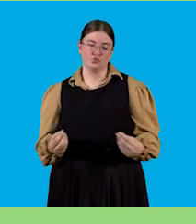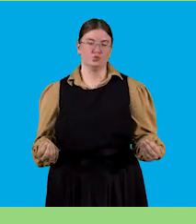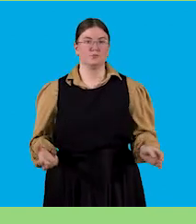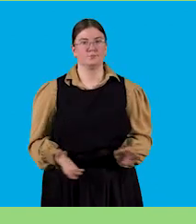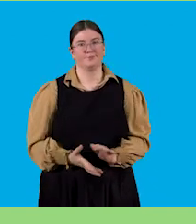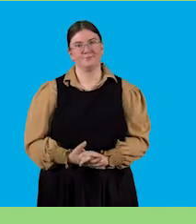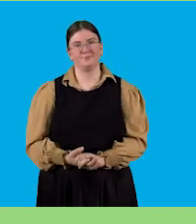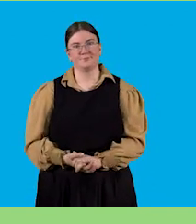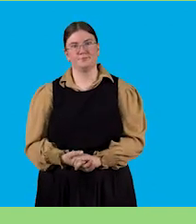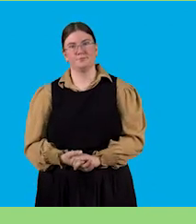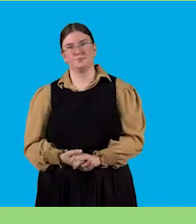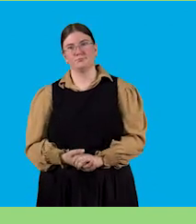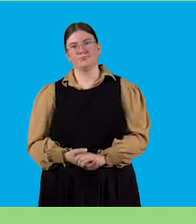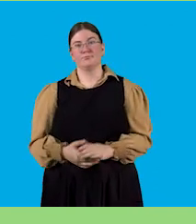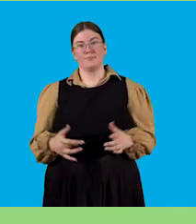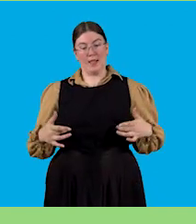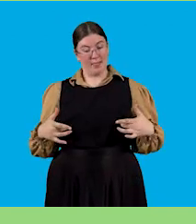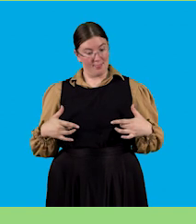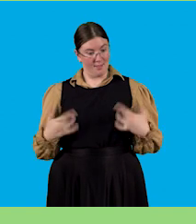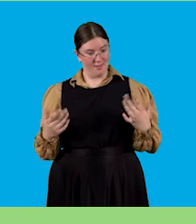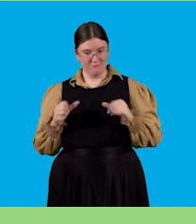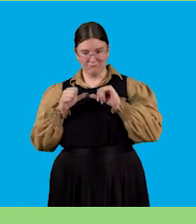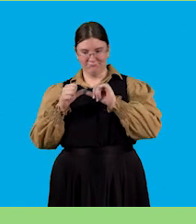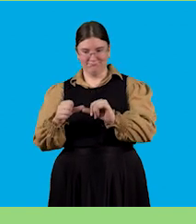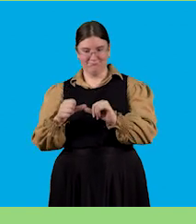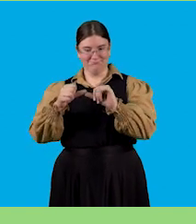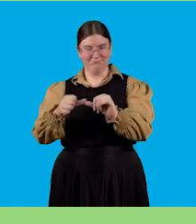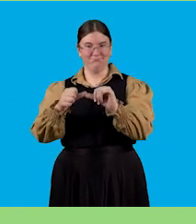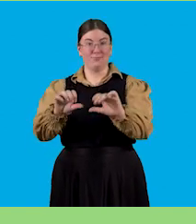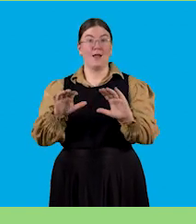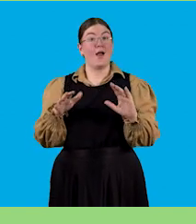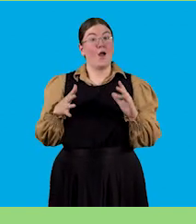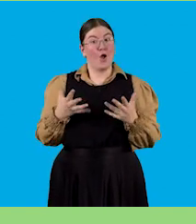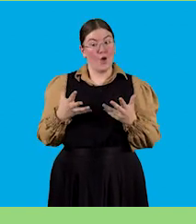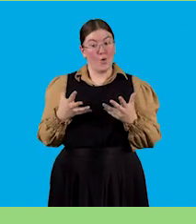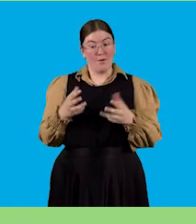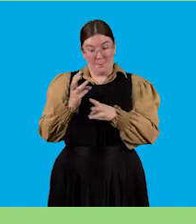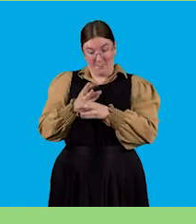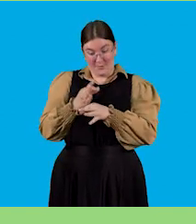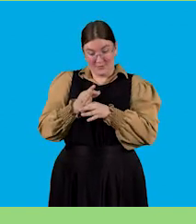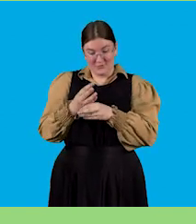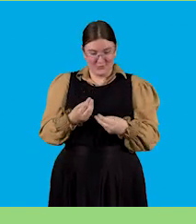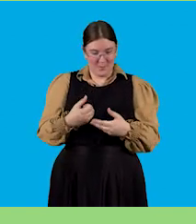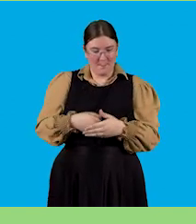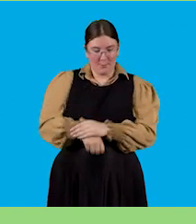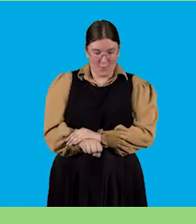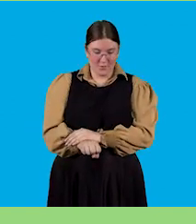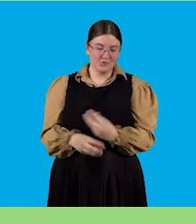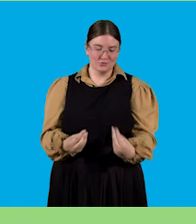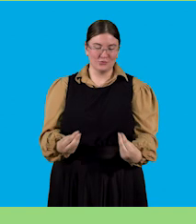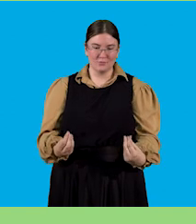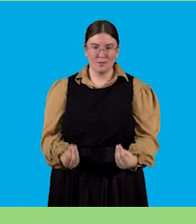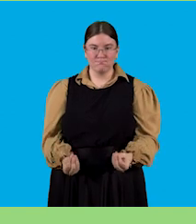also able to produce their offspring. And that is how the cycle of humans